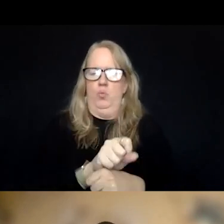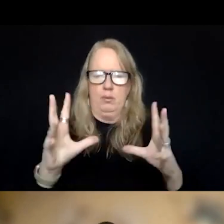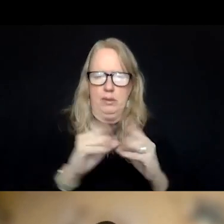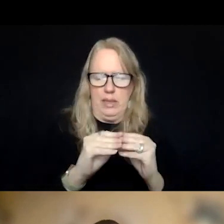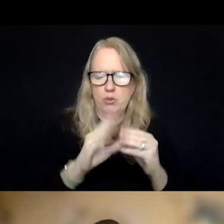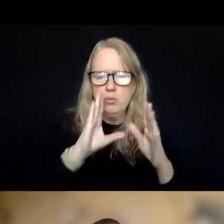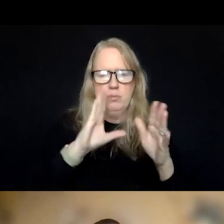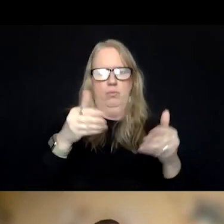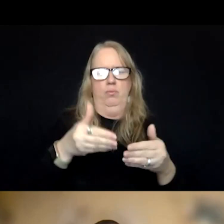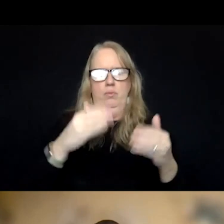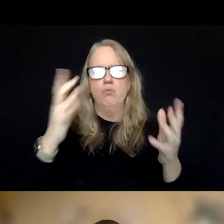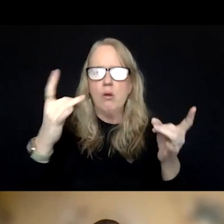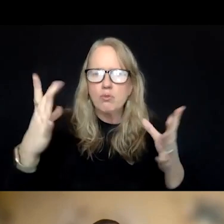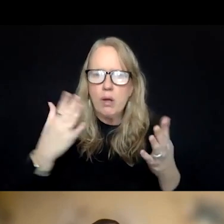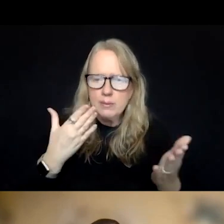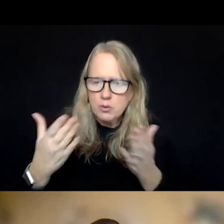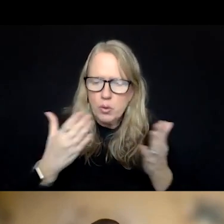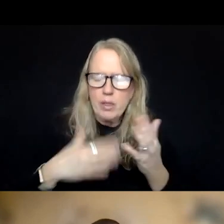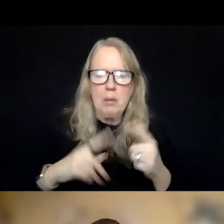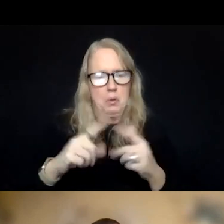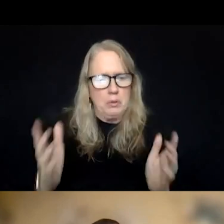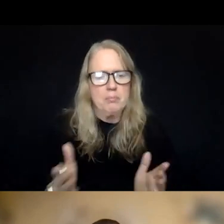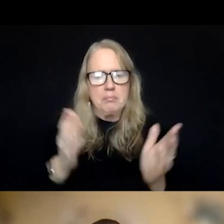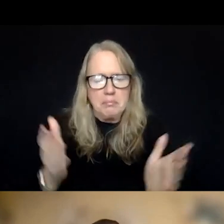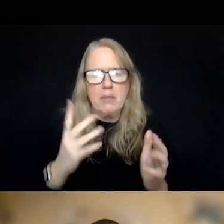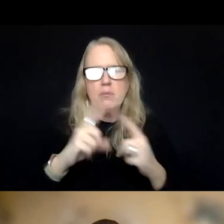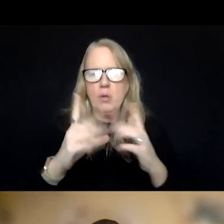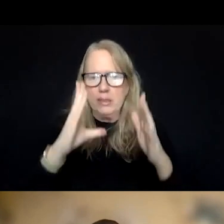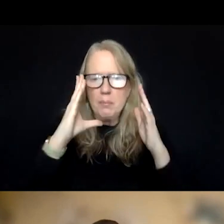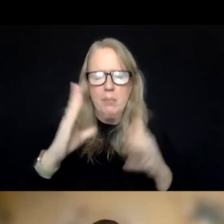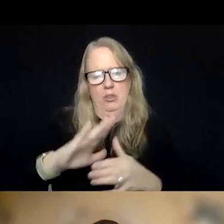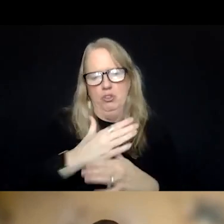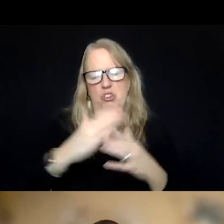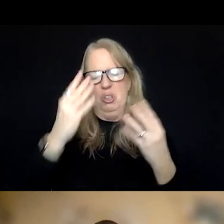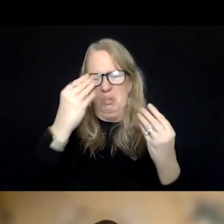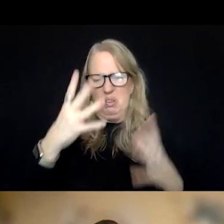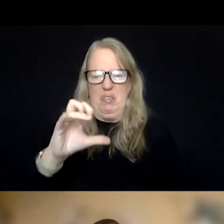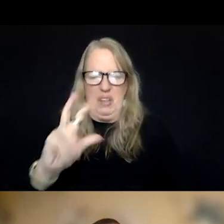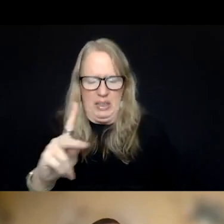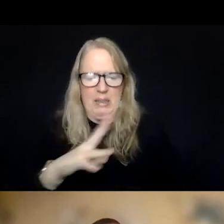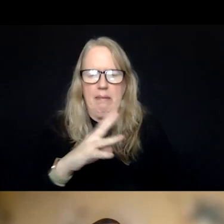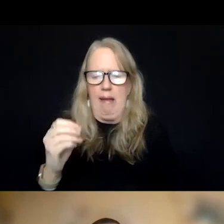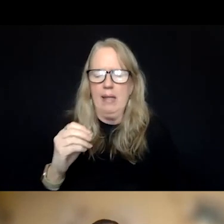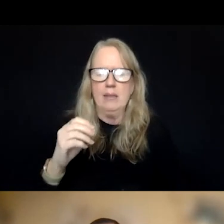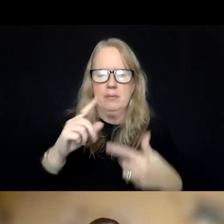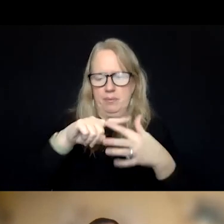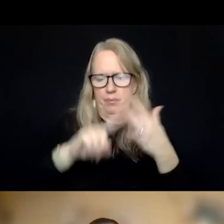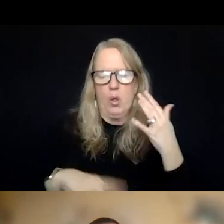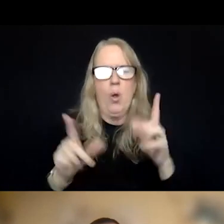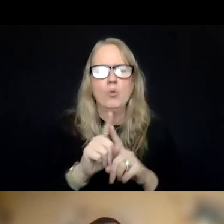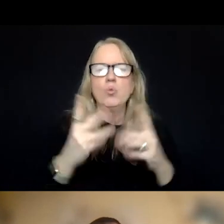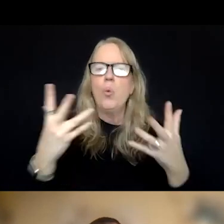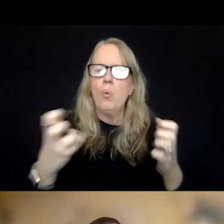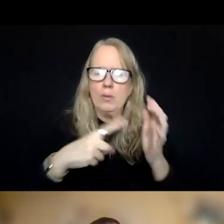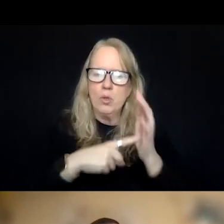on crisis services. And so encourage attendance there and sharing the link in the chat for that. And then also want to highlight